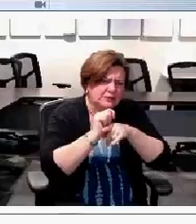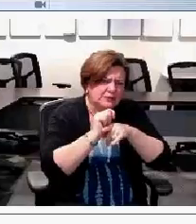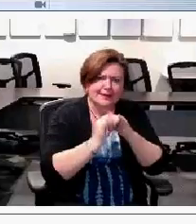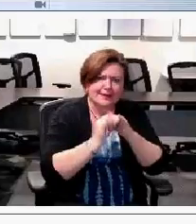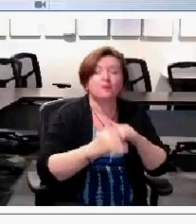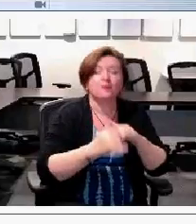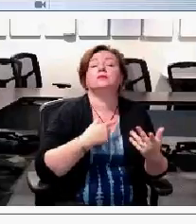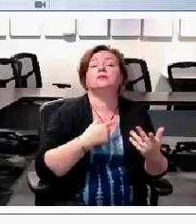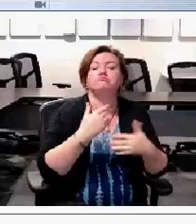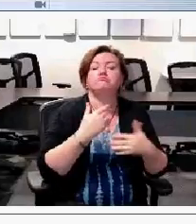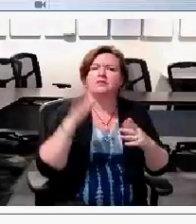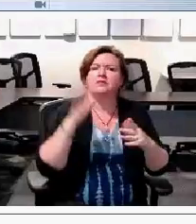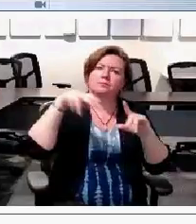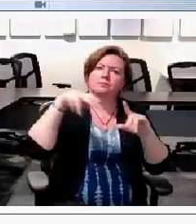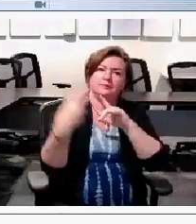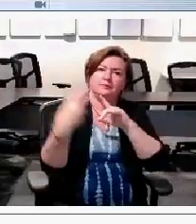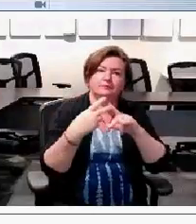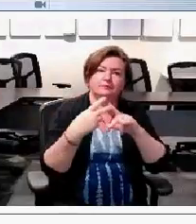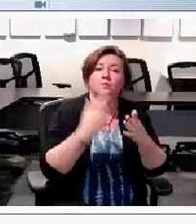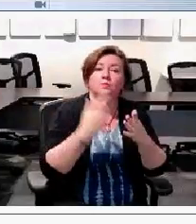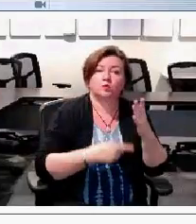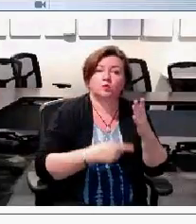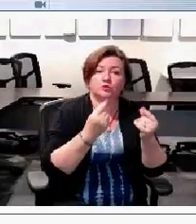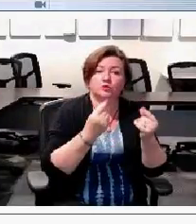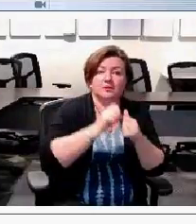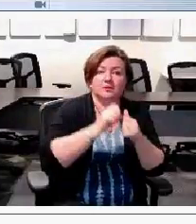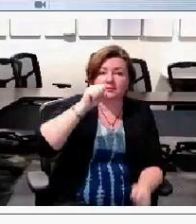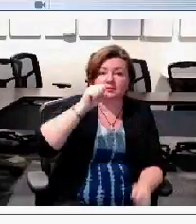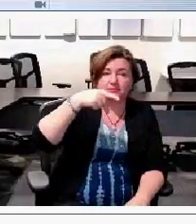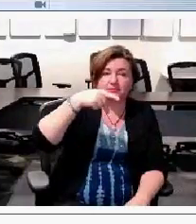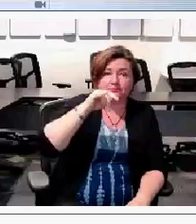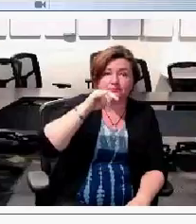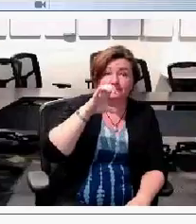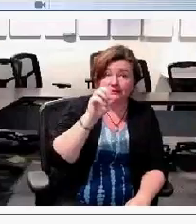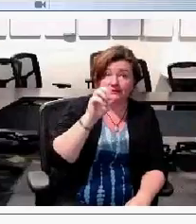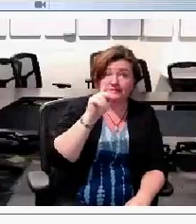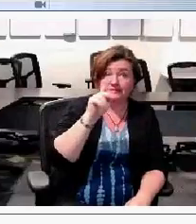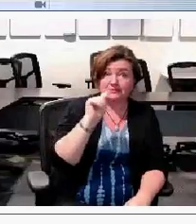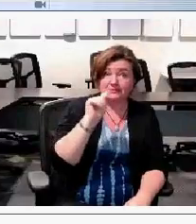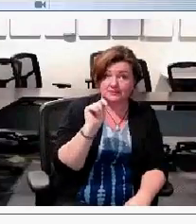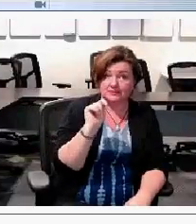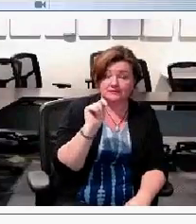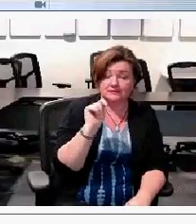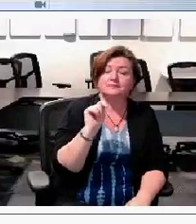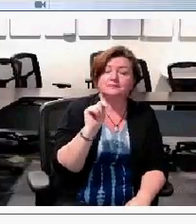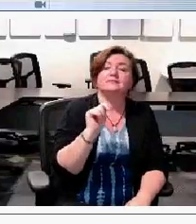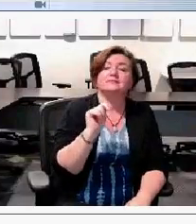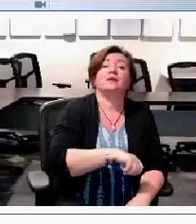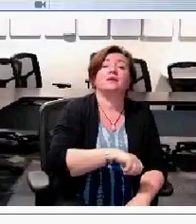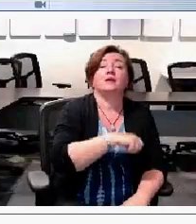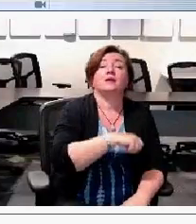some overviews of their product called the Spice Kits. On just another